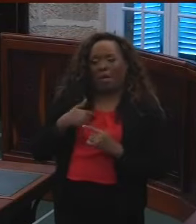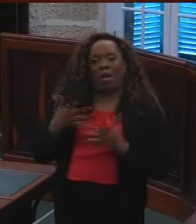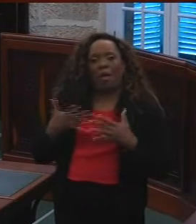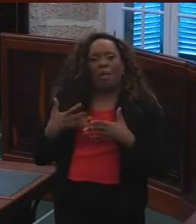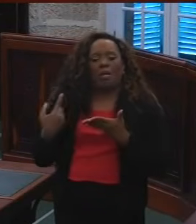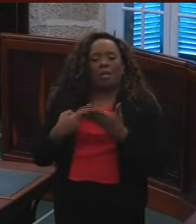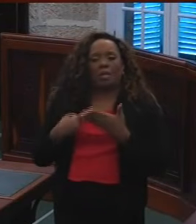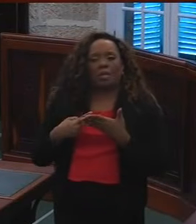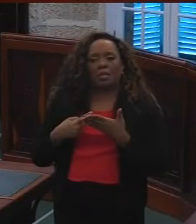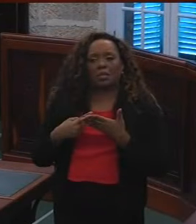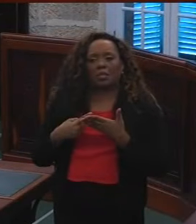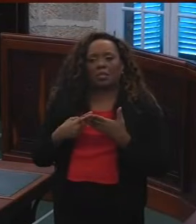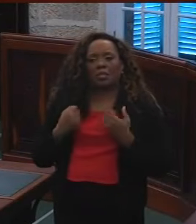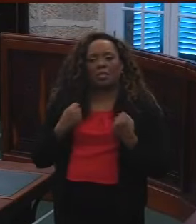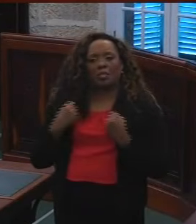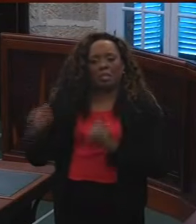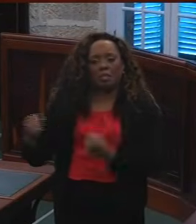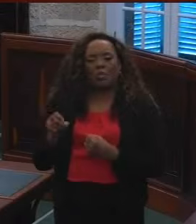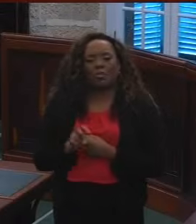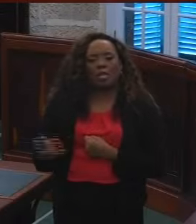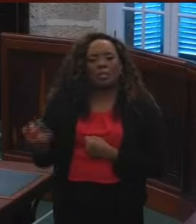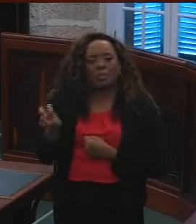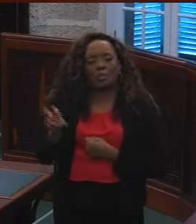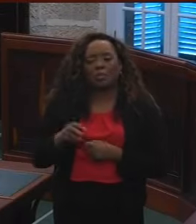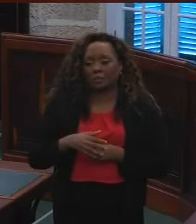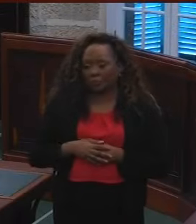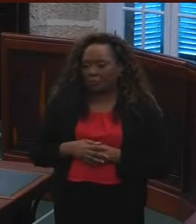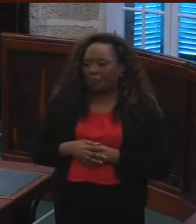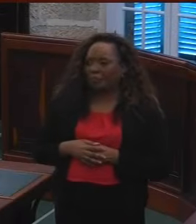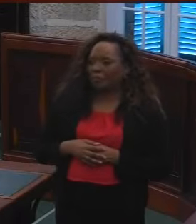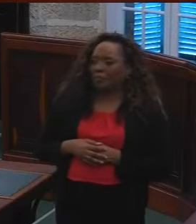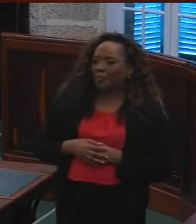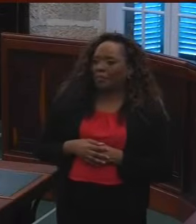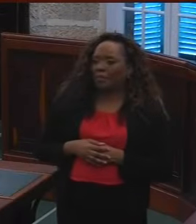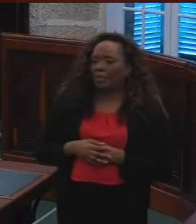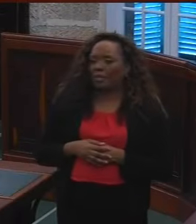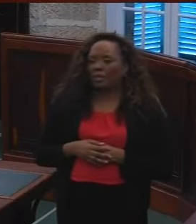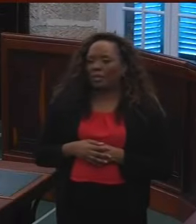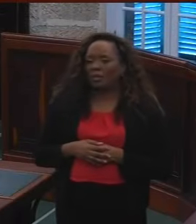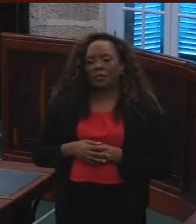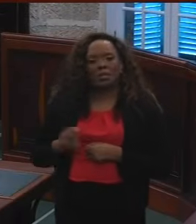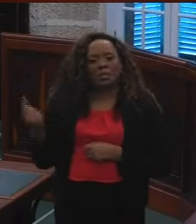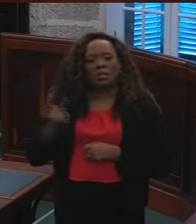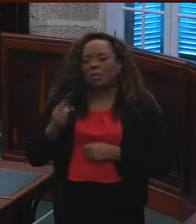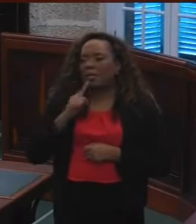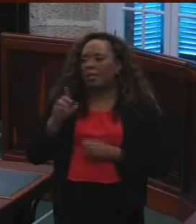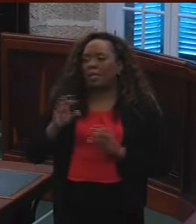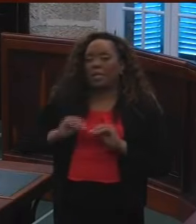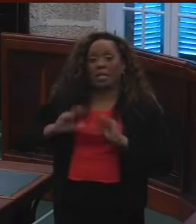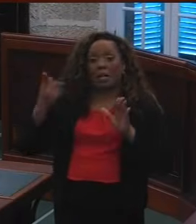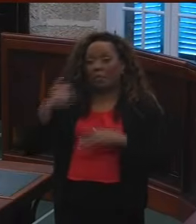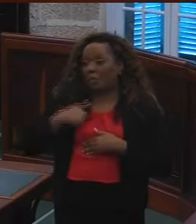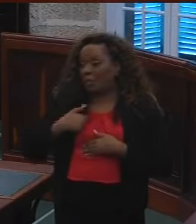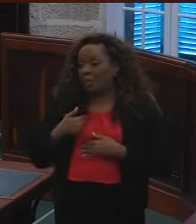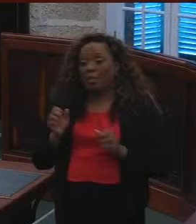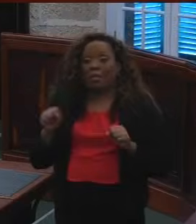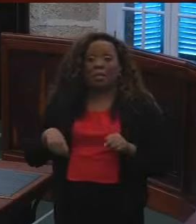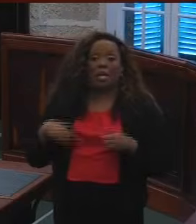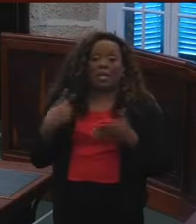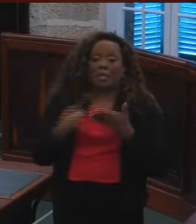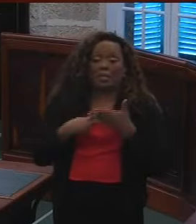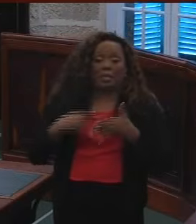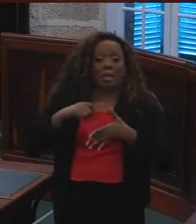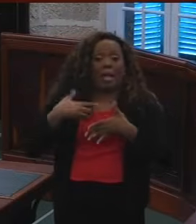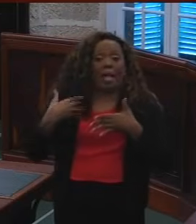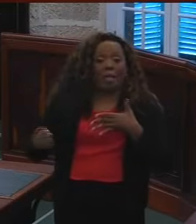clear to me across the gamut of things in Barbados, you could look at health, you could look at sports, you could just name it. We